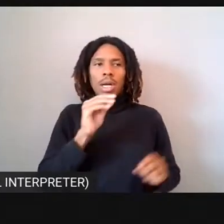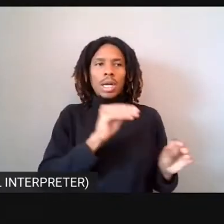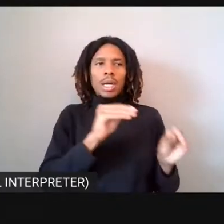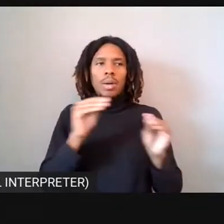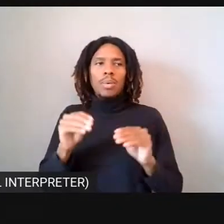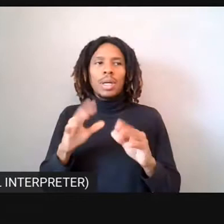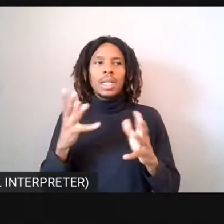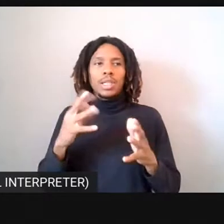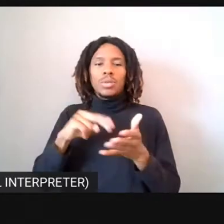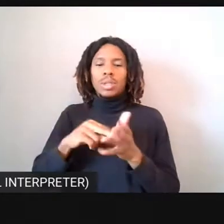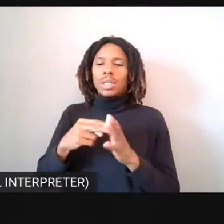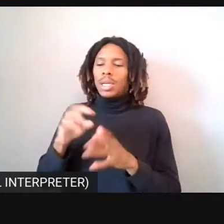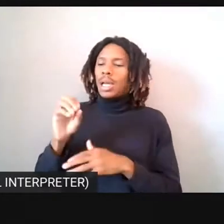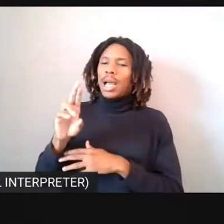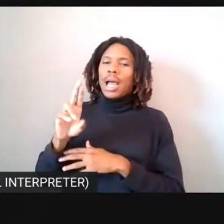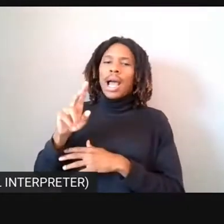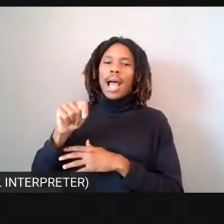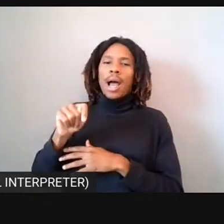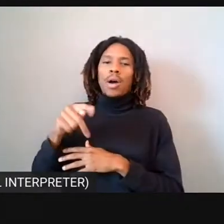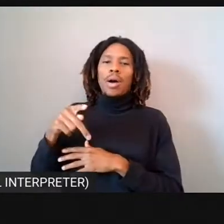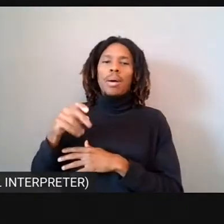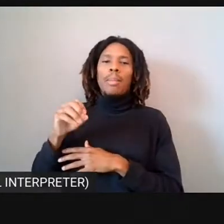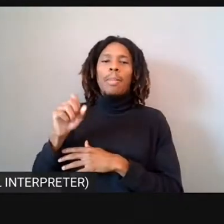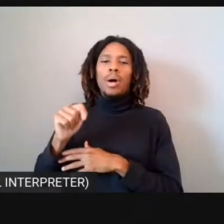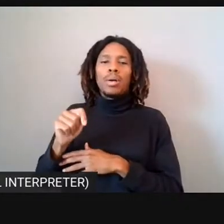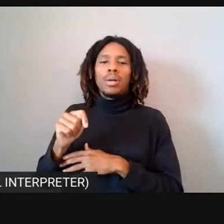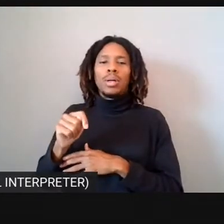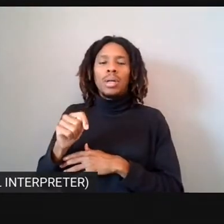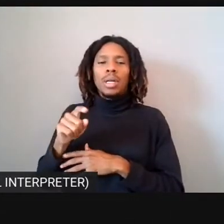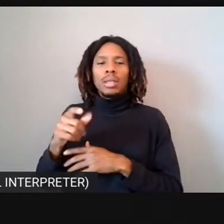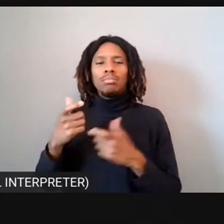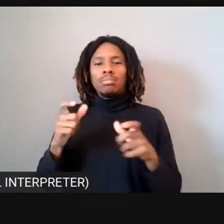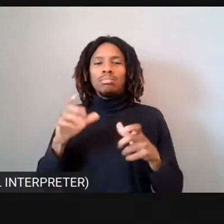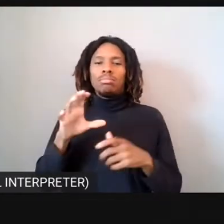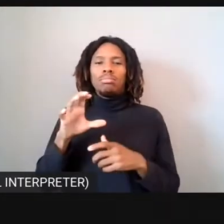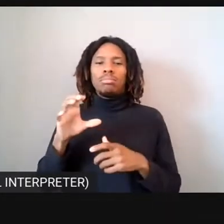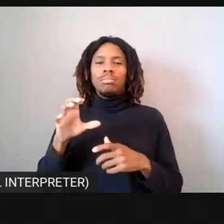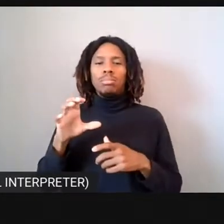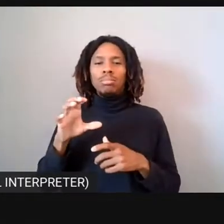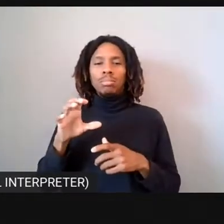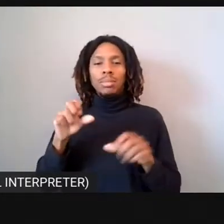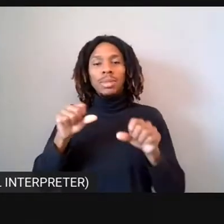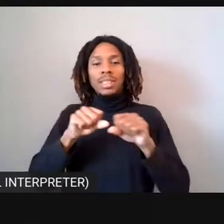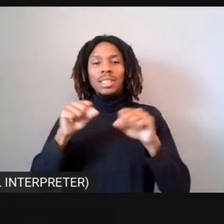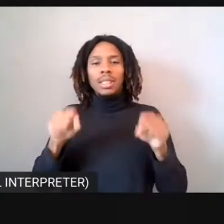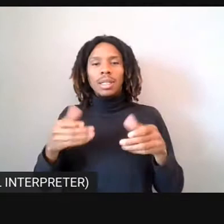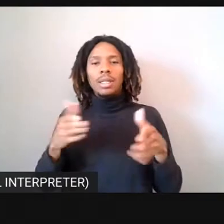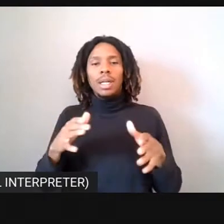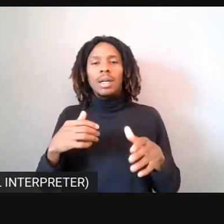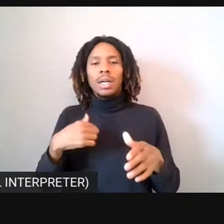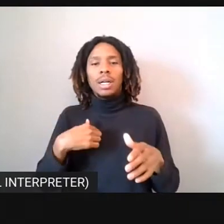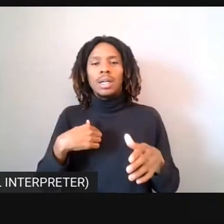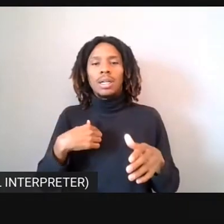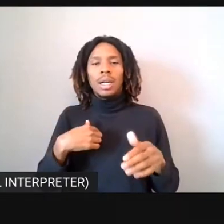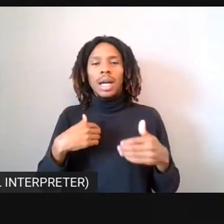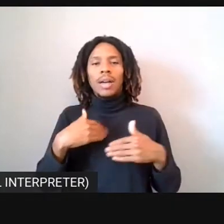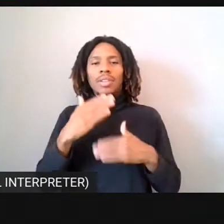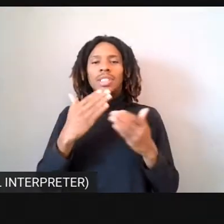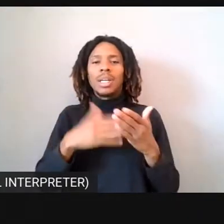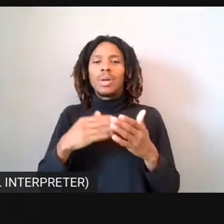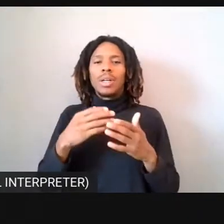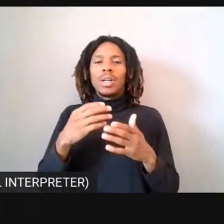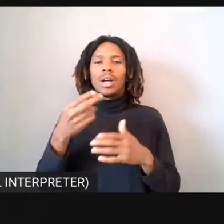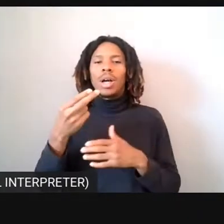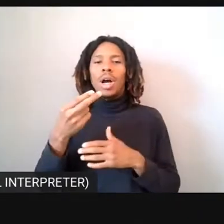about. So the Outpost is a logical entity that allows us to bring some of the hardware we run within